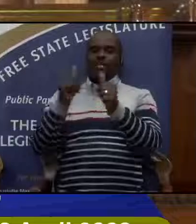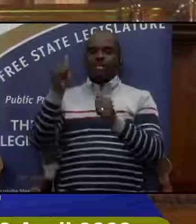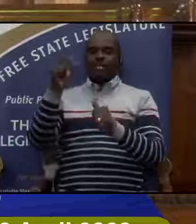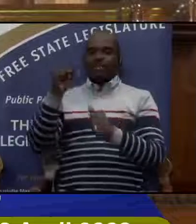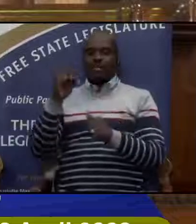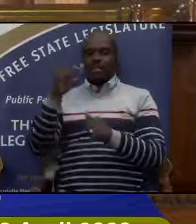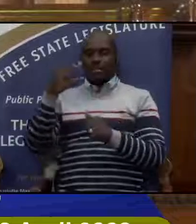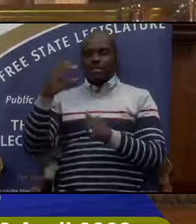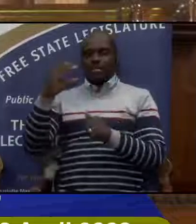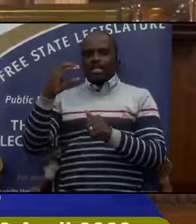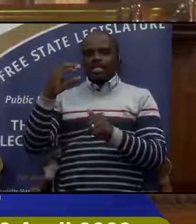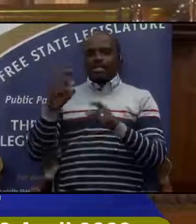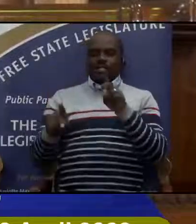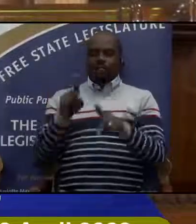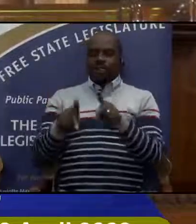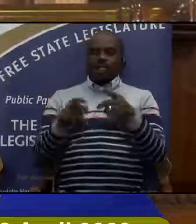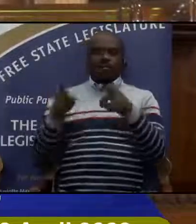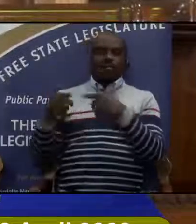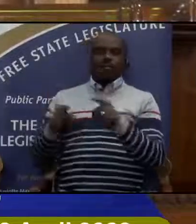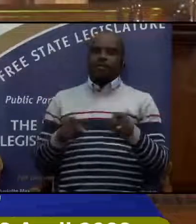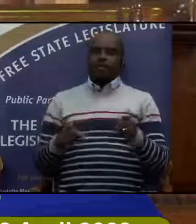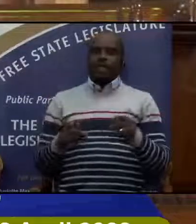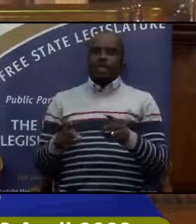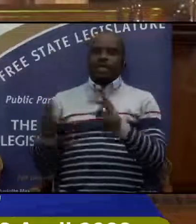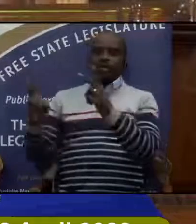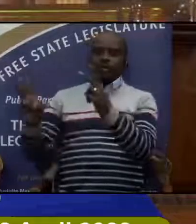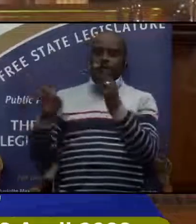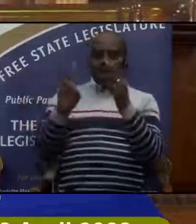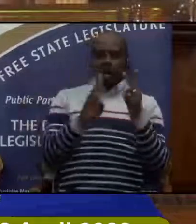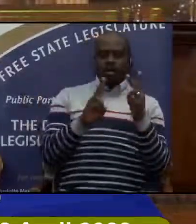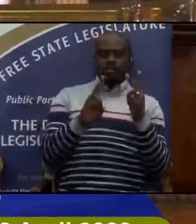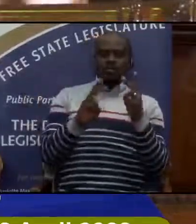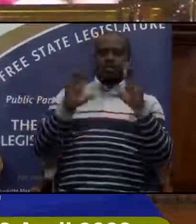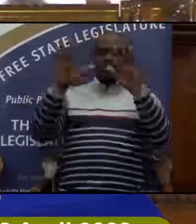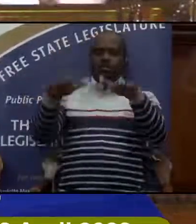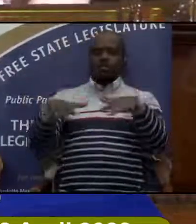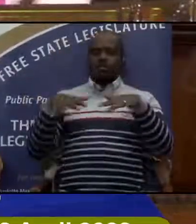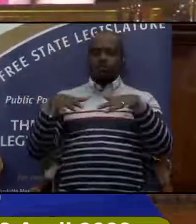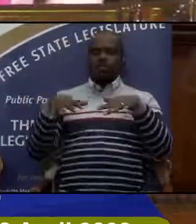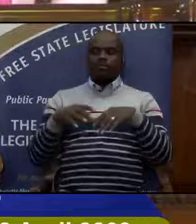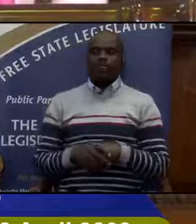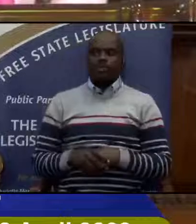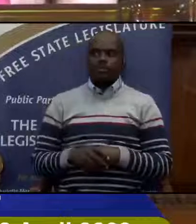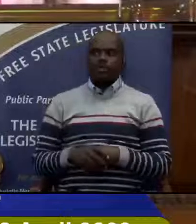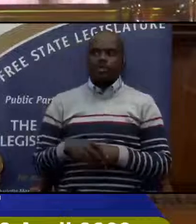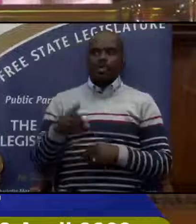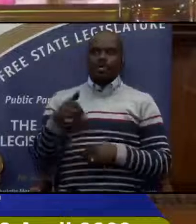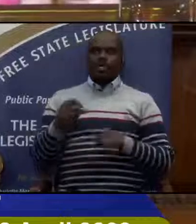parties, our guests in the public gallery and at social media platforms and different radio